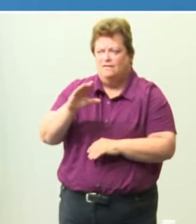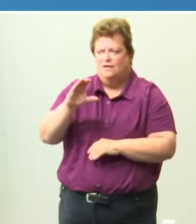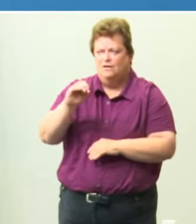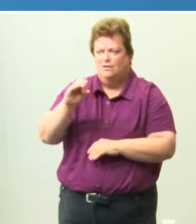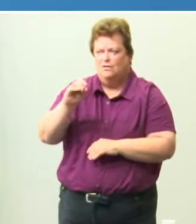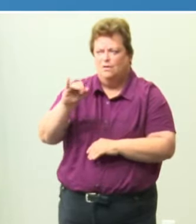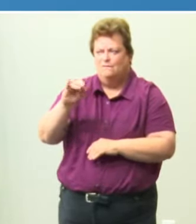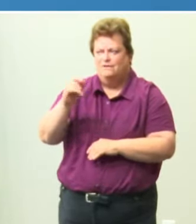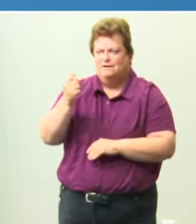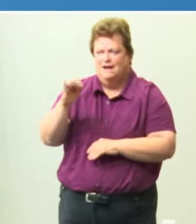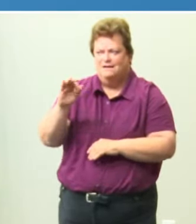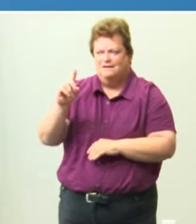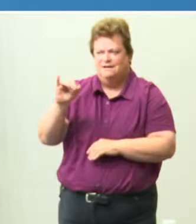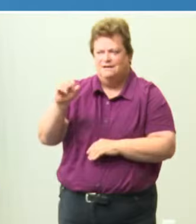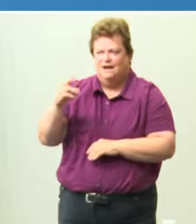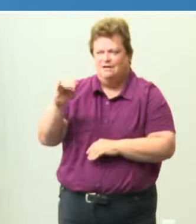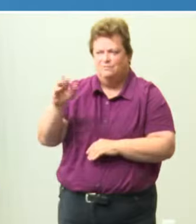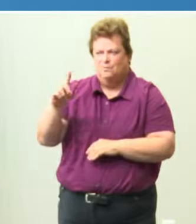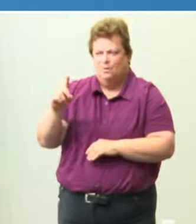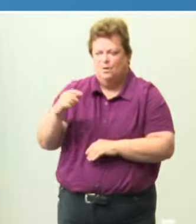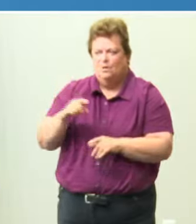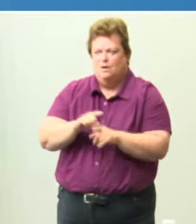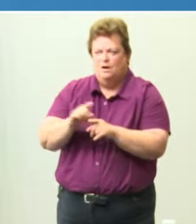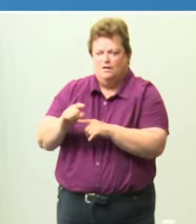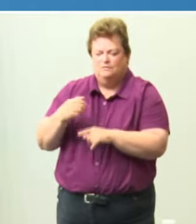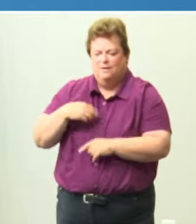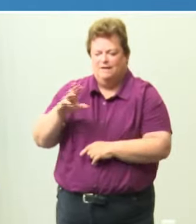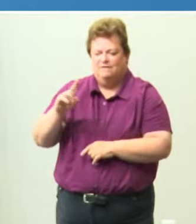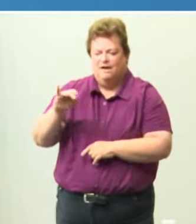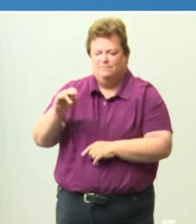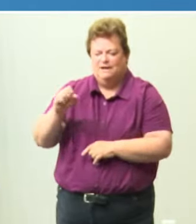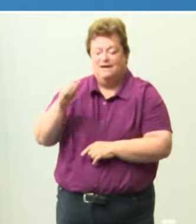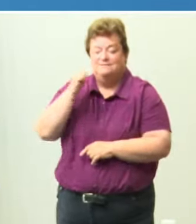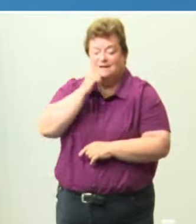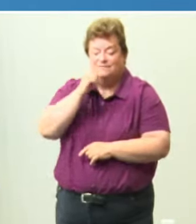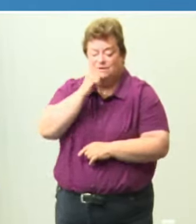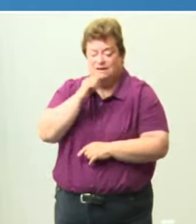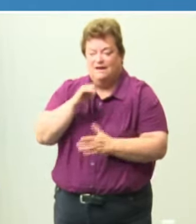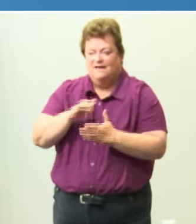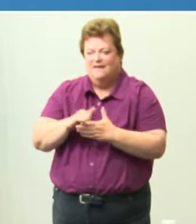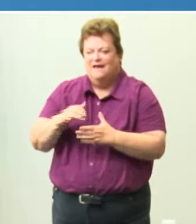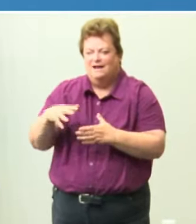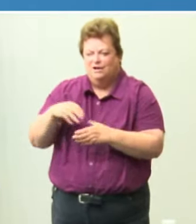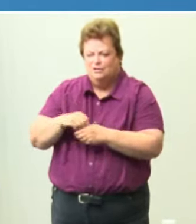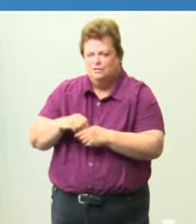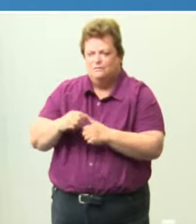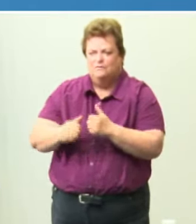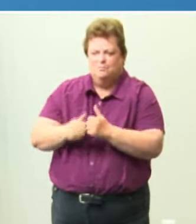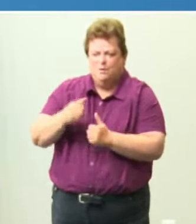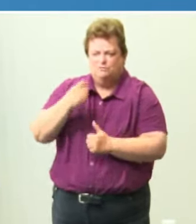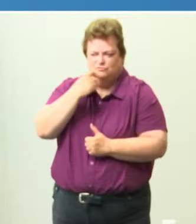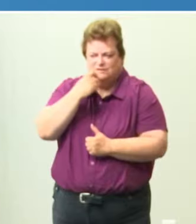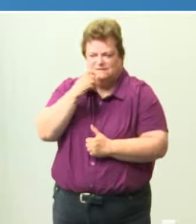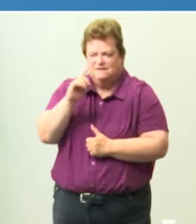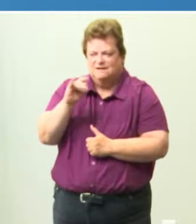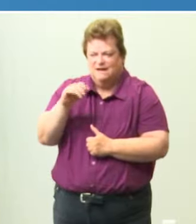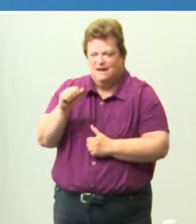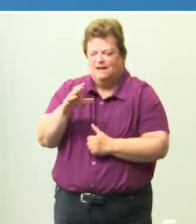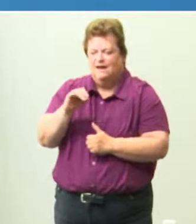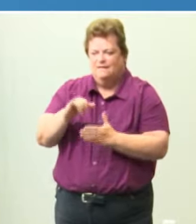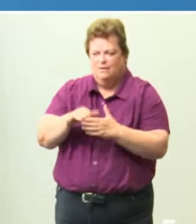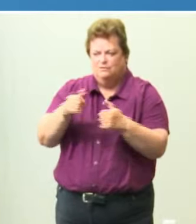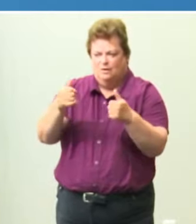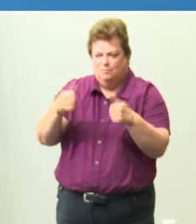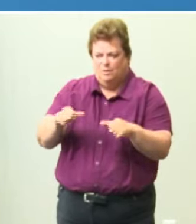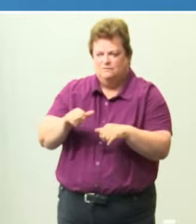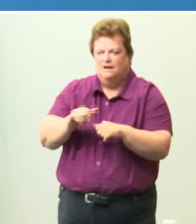dashboard. We also issue COVID-19 updates every day that include the latest data and information. And these are posted